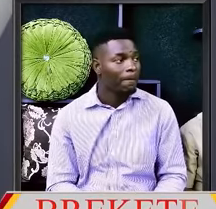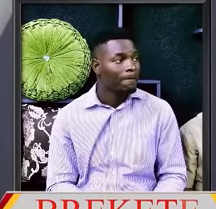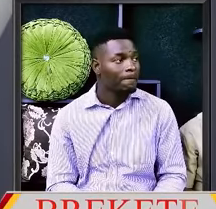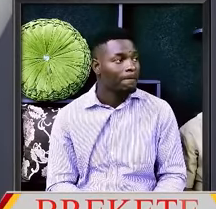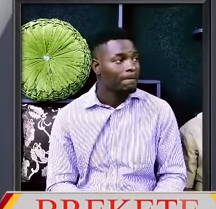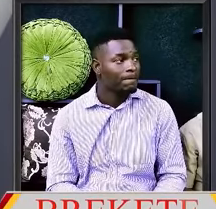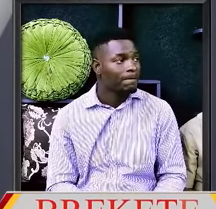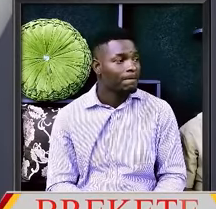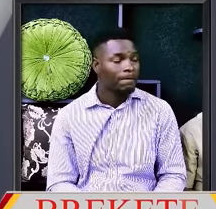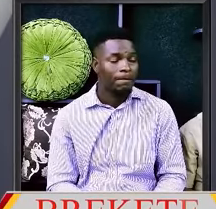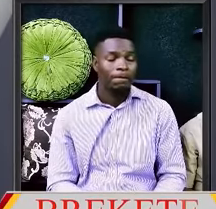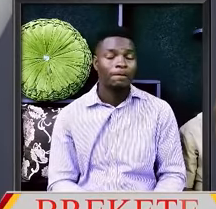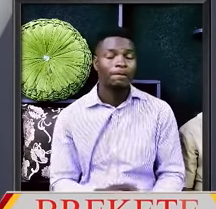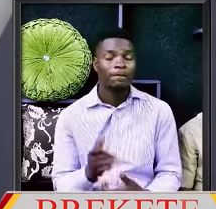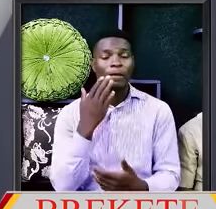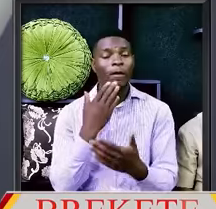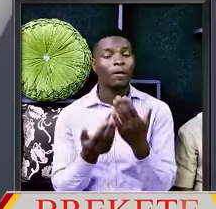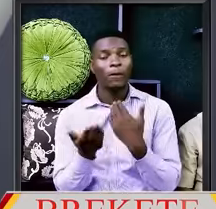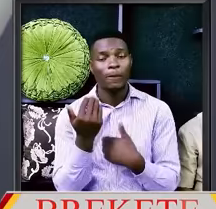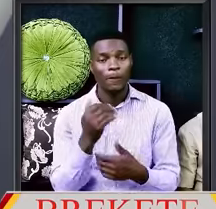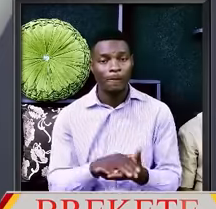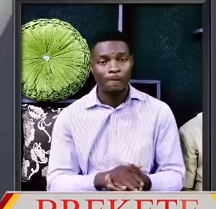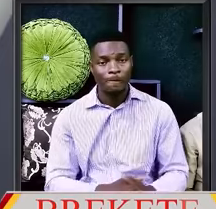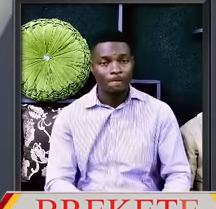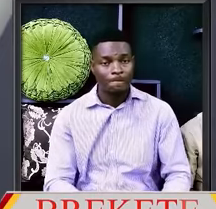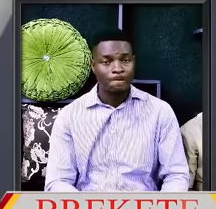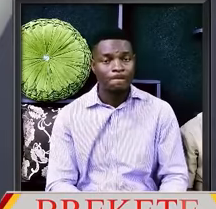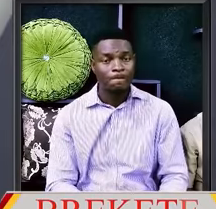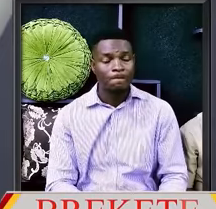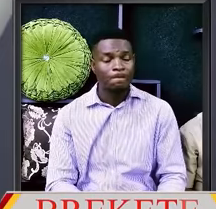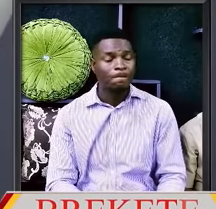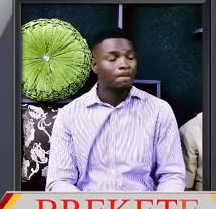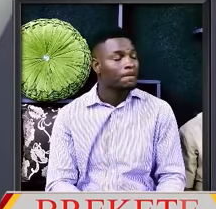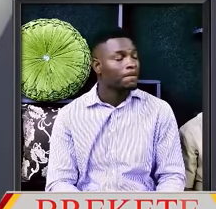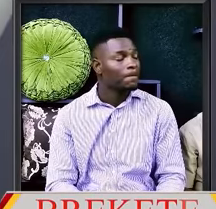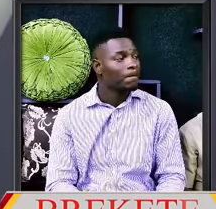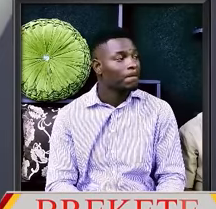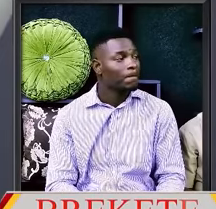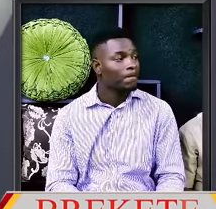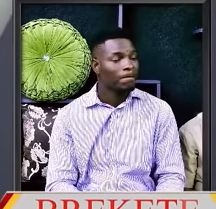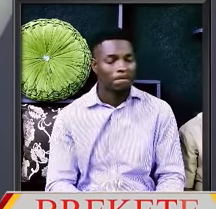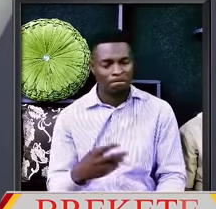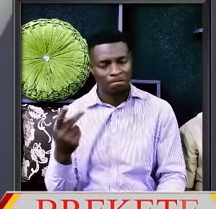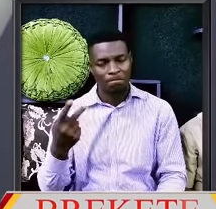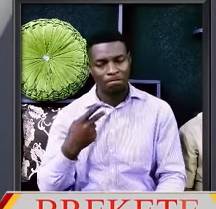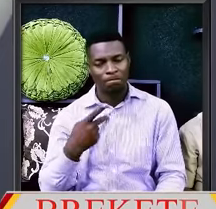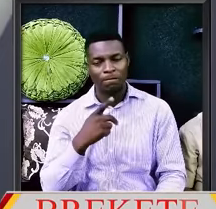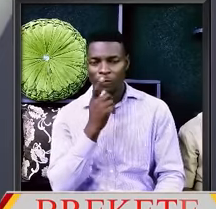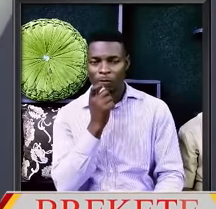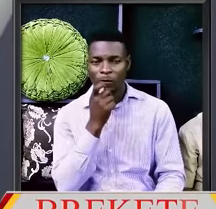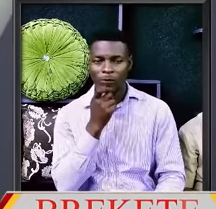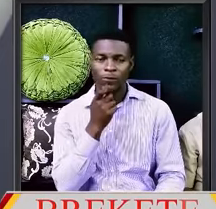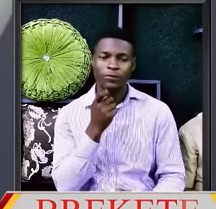Hello. Good morning. Hello. Good morning. Yes, now who me and I'm the Vanoso?